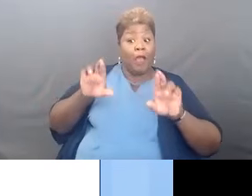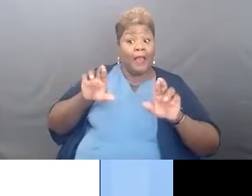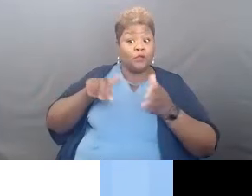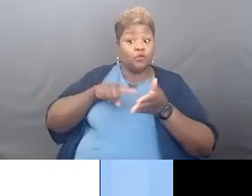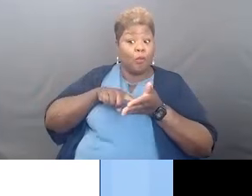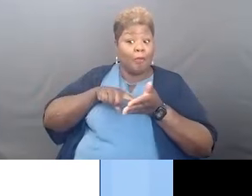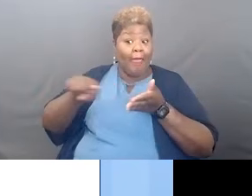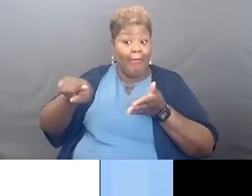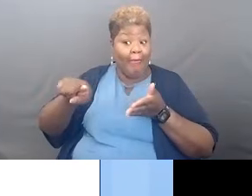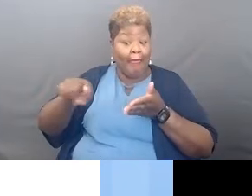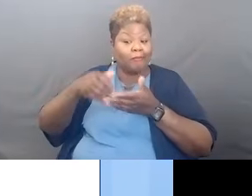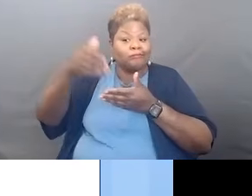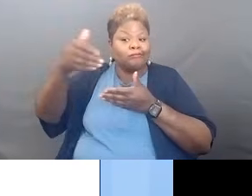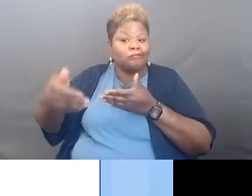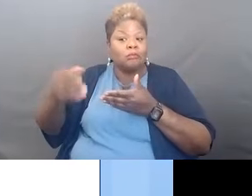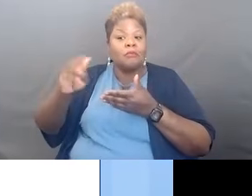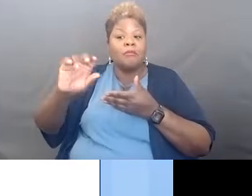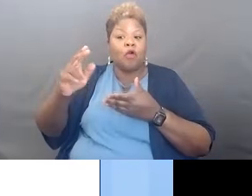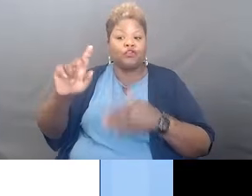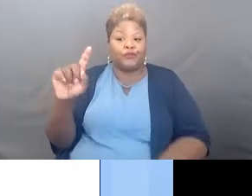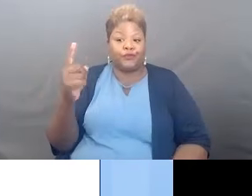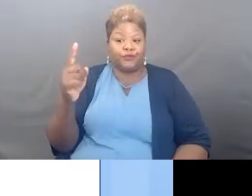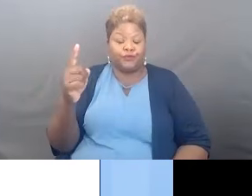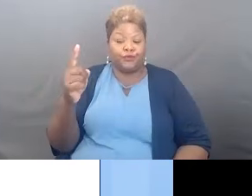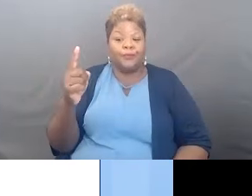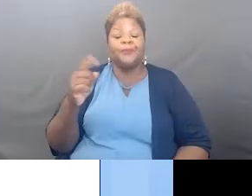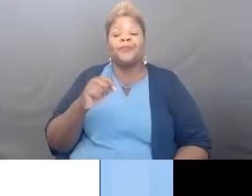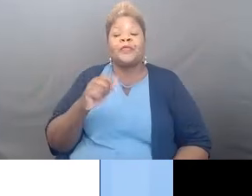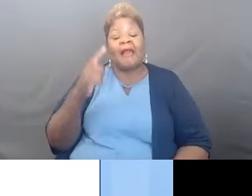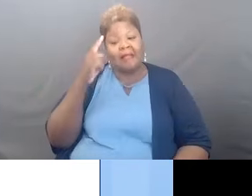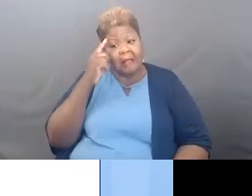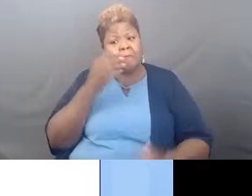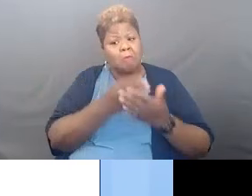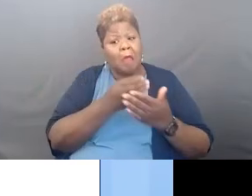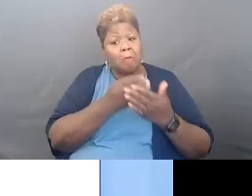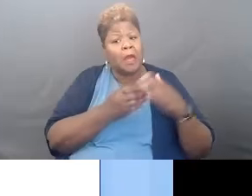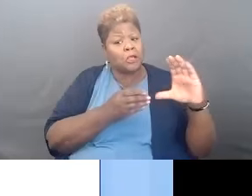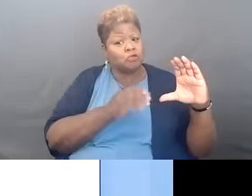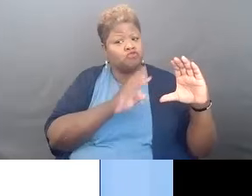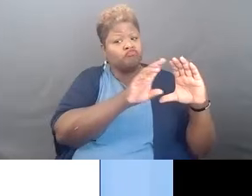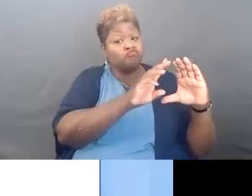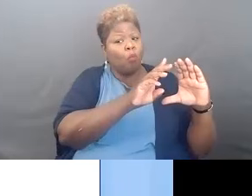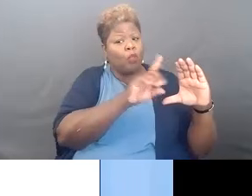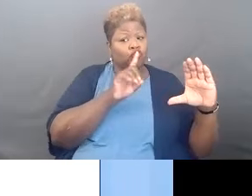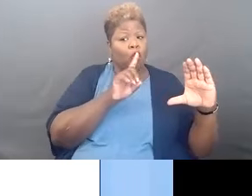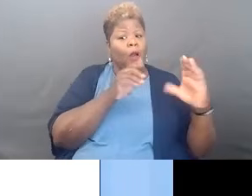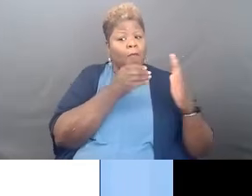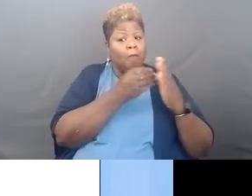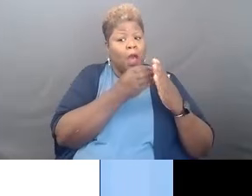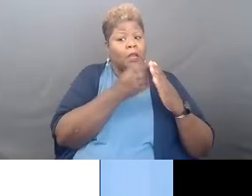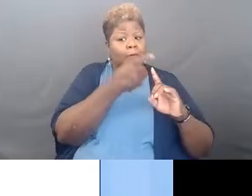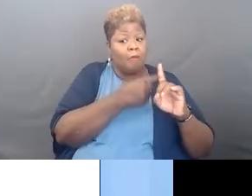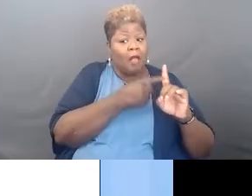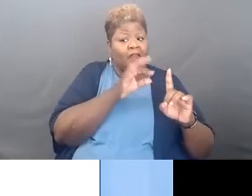for my mortgage March 1st, and I decide to withdraw money within this month of February, but I